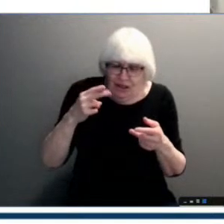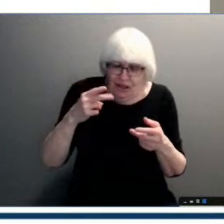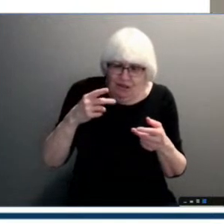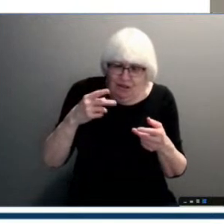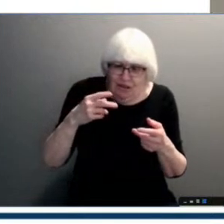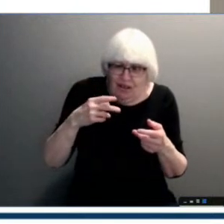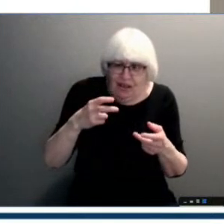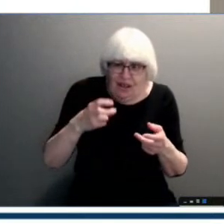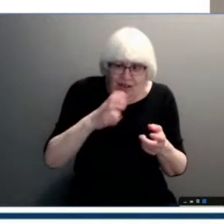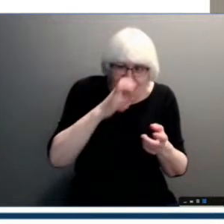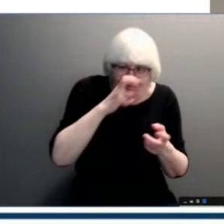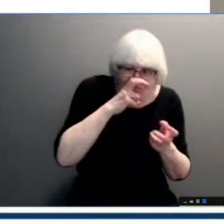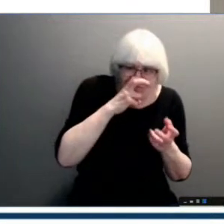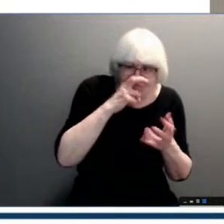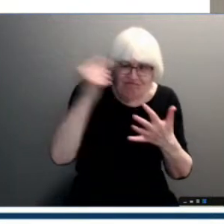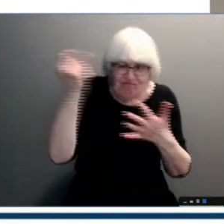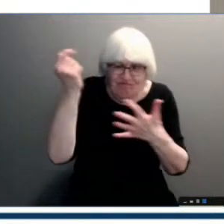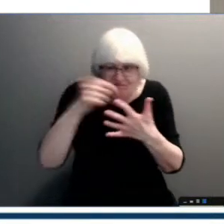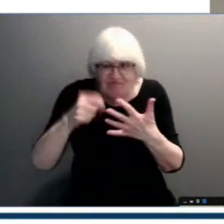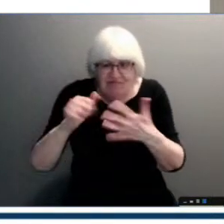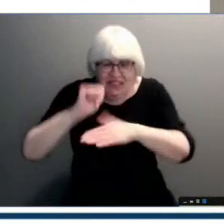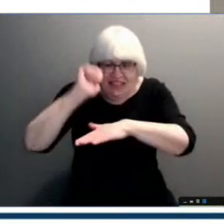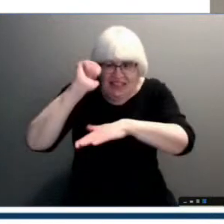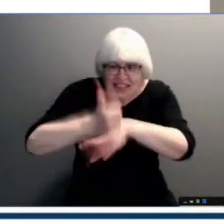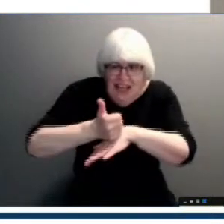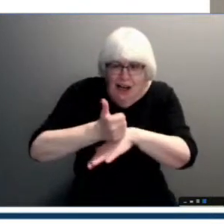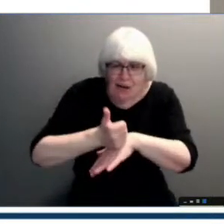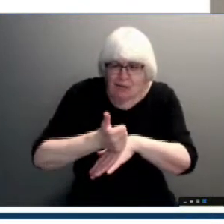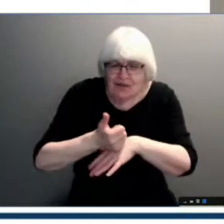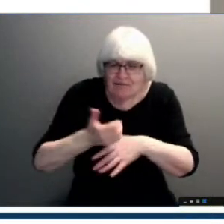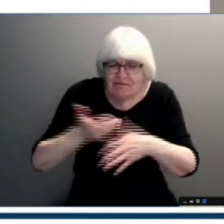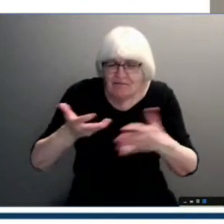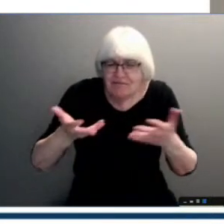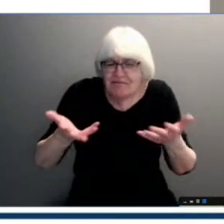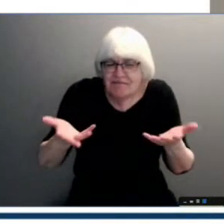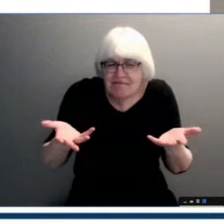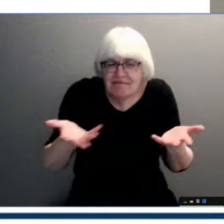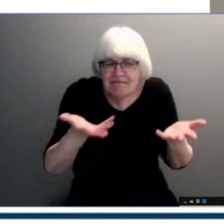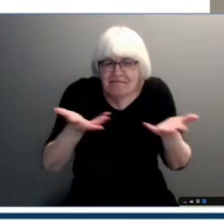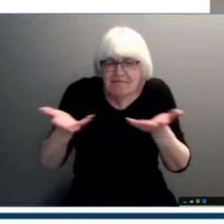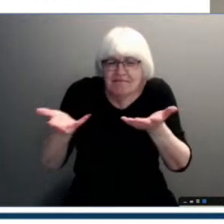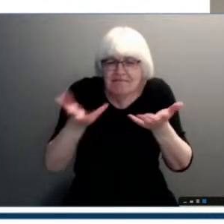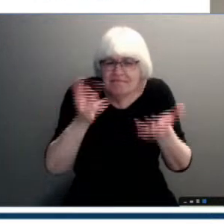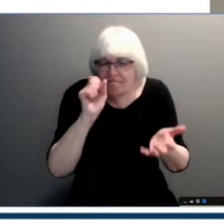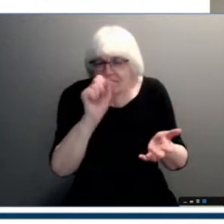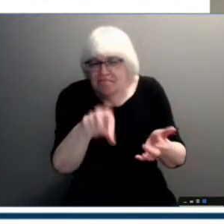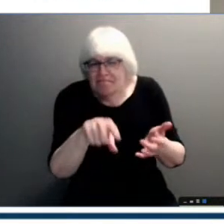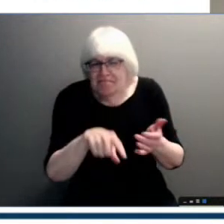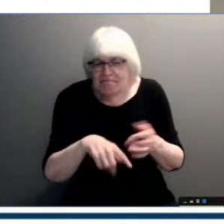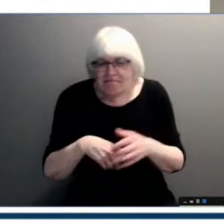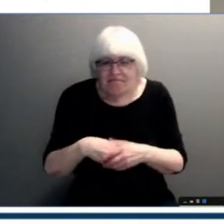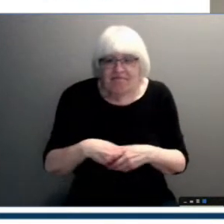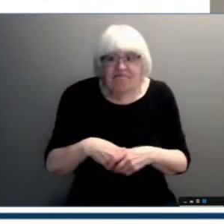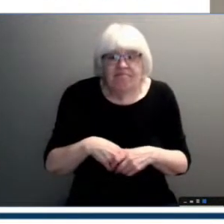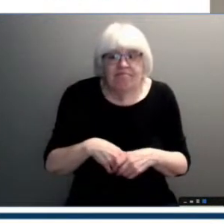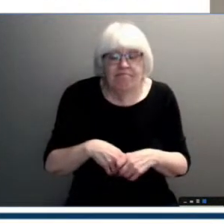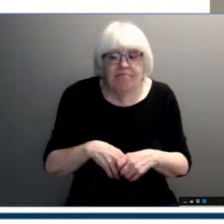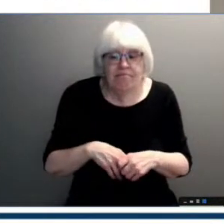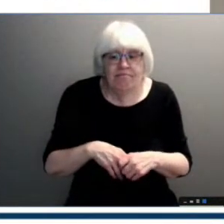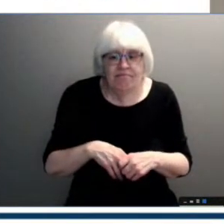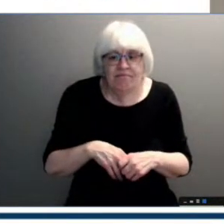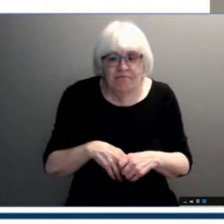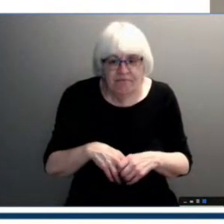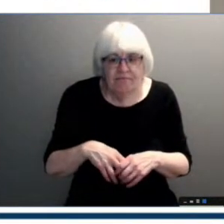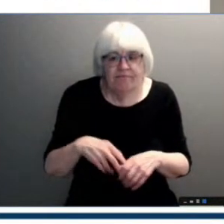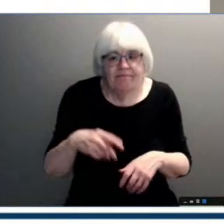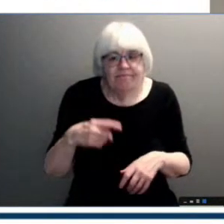said, we can't just there's too many unknowns, and then we can't just